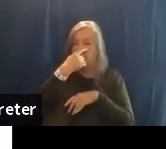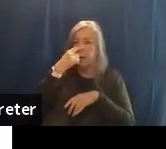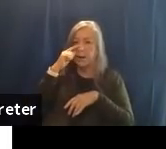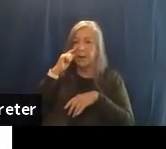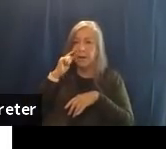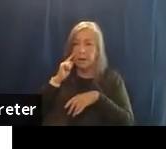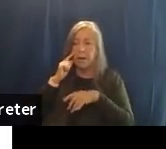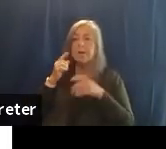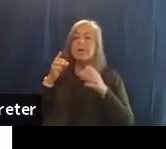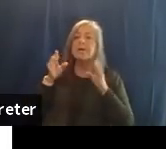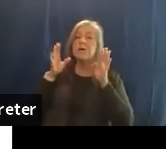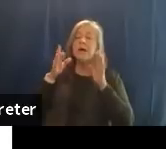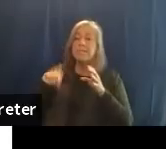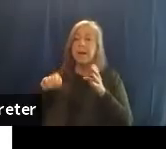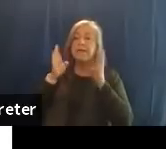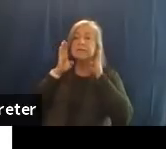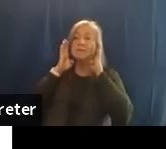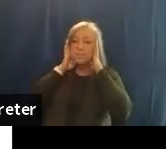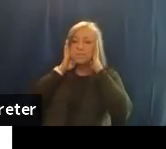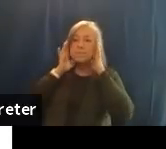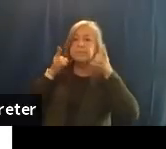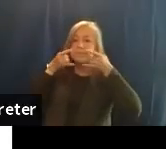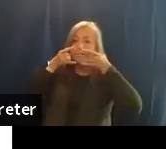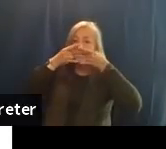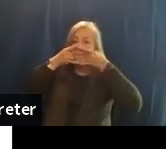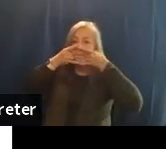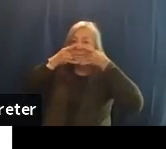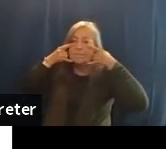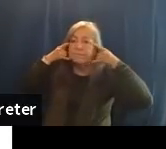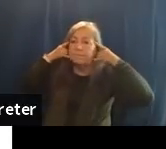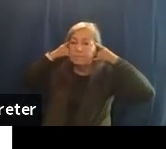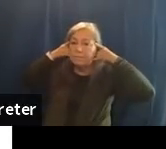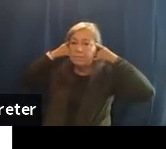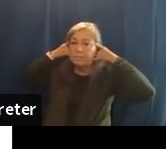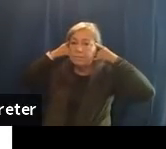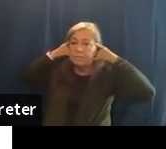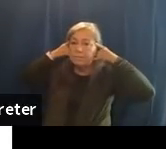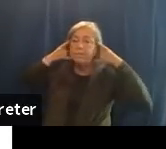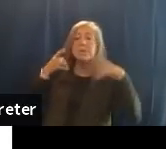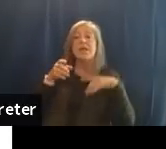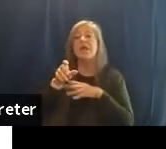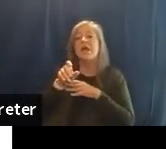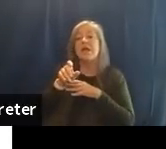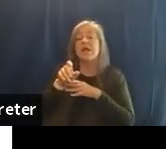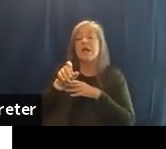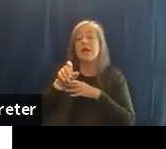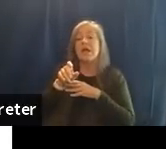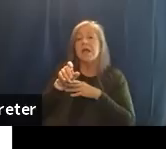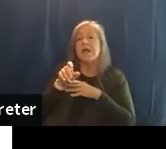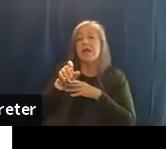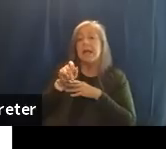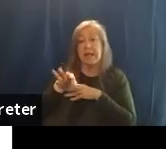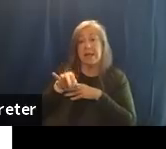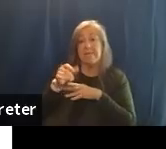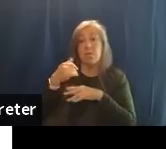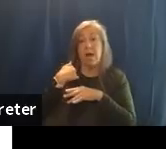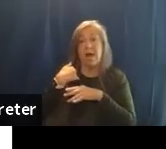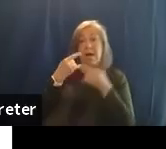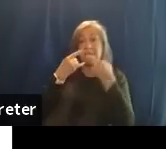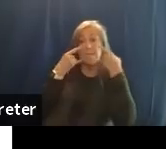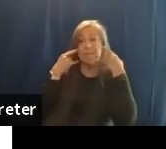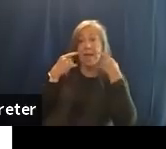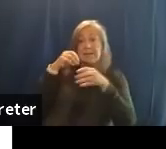you want to, if you have a mask that has the wire across the nose, you just want to push that down over the bridge of your nose. Also keeps